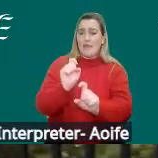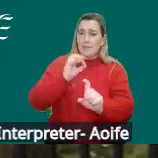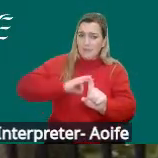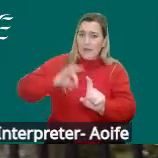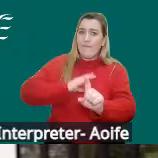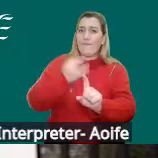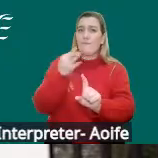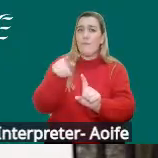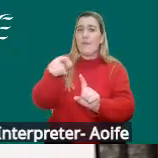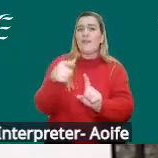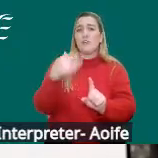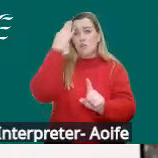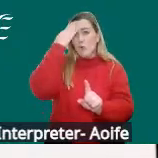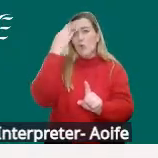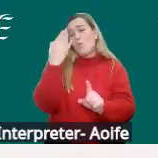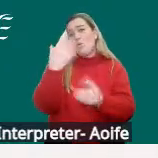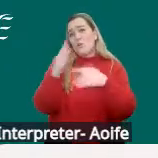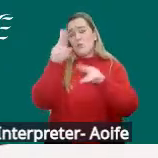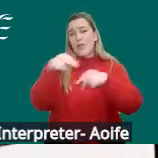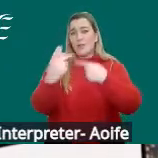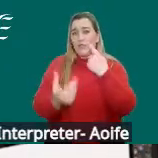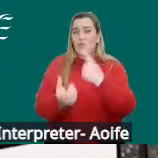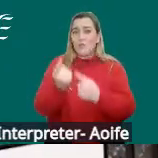active brings.